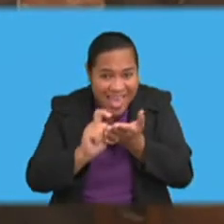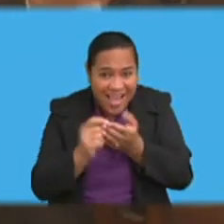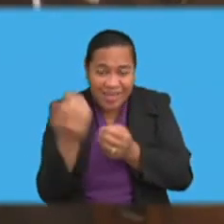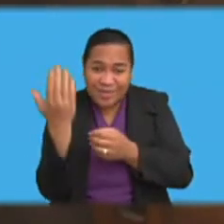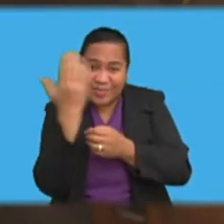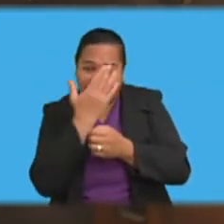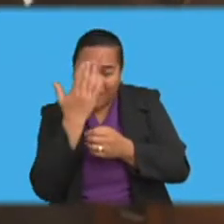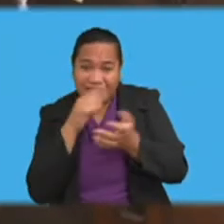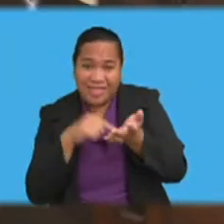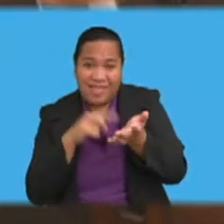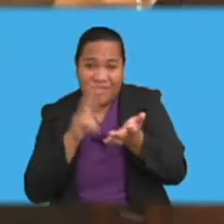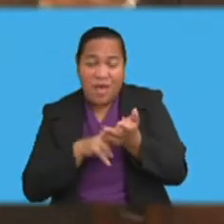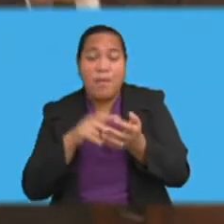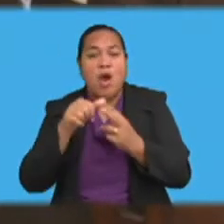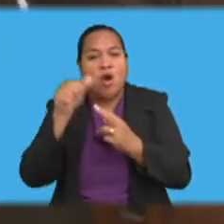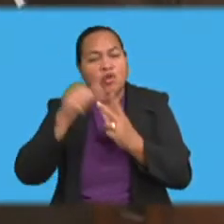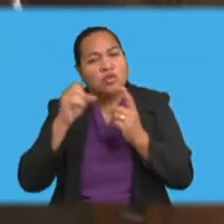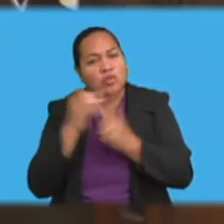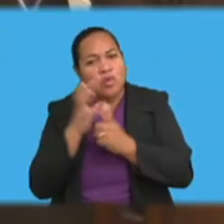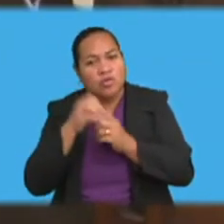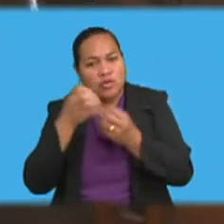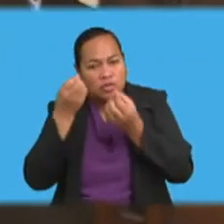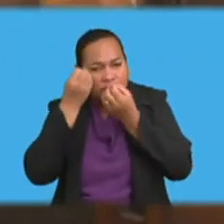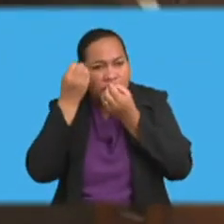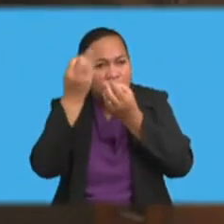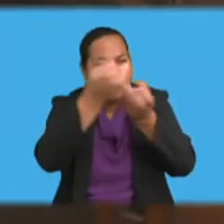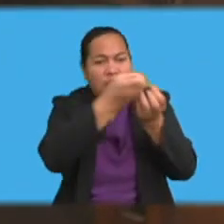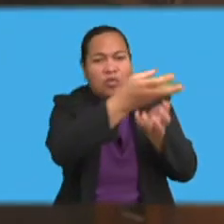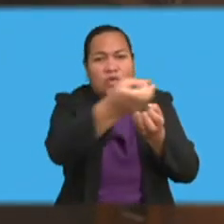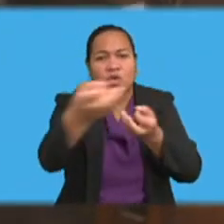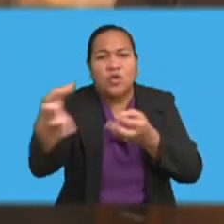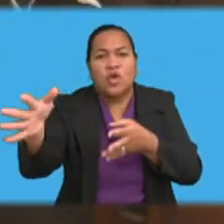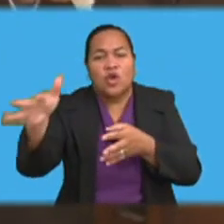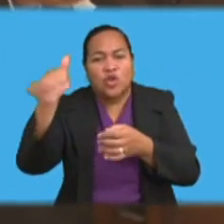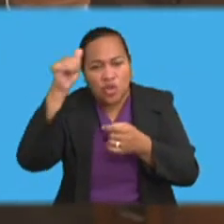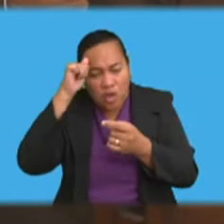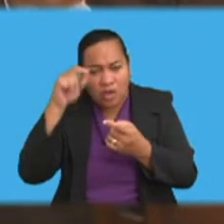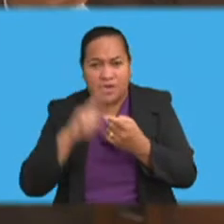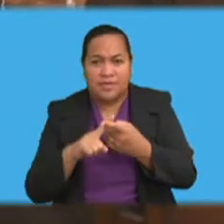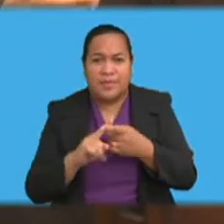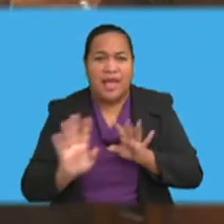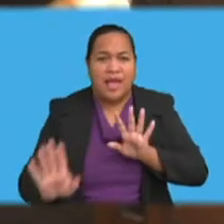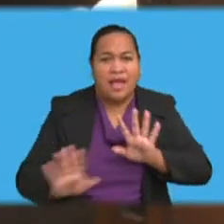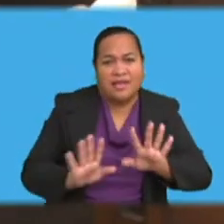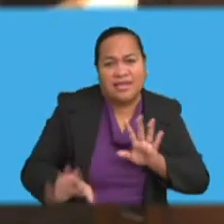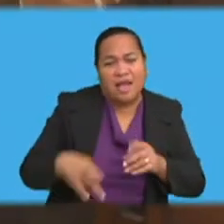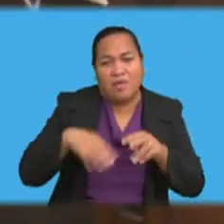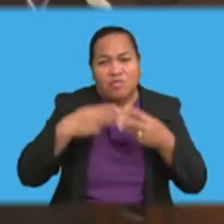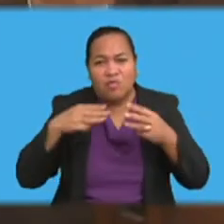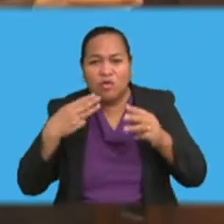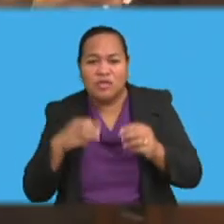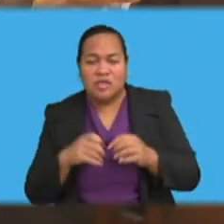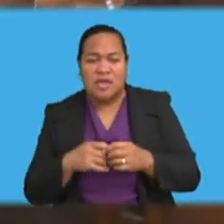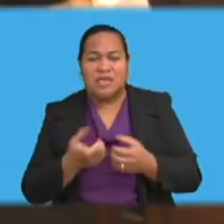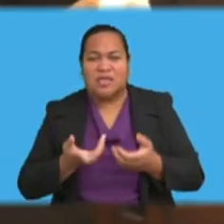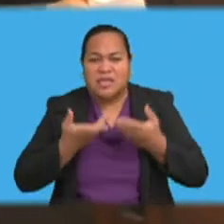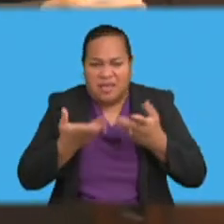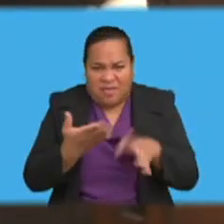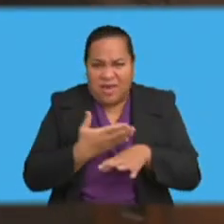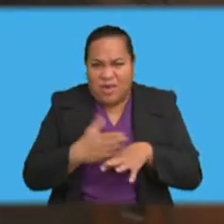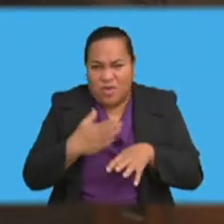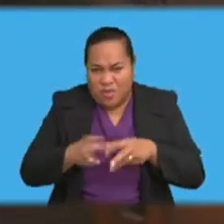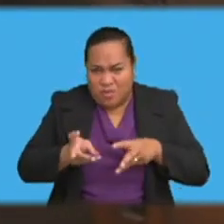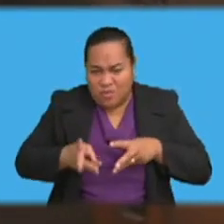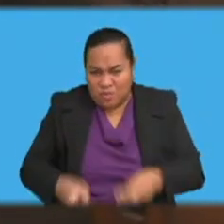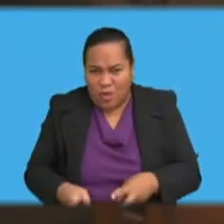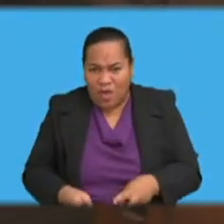an avenue to disseminate information, knowledge and entertainment. It provides the sector an opportunity to provide modern, cutting-edge